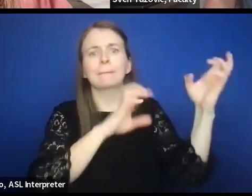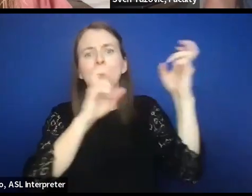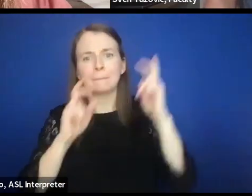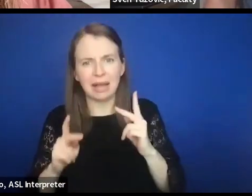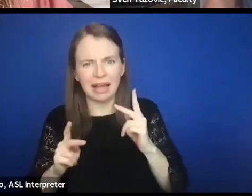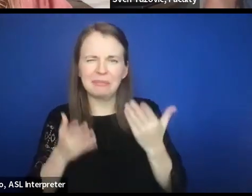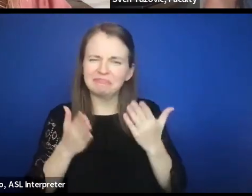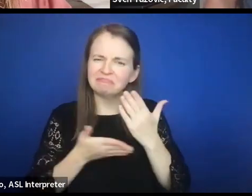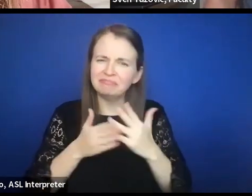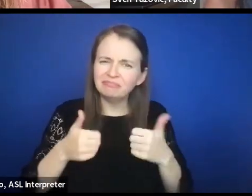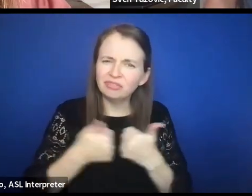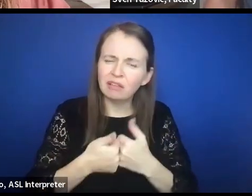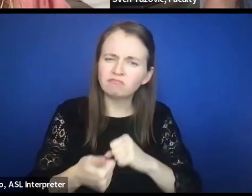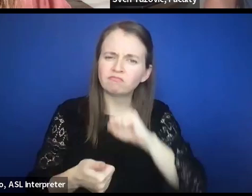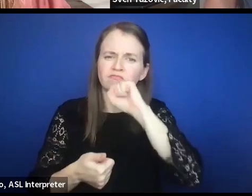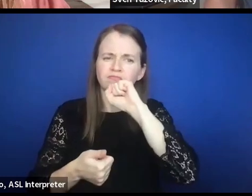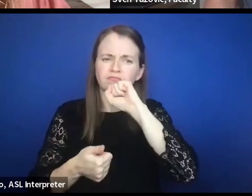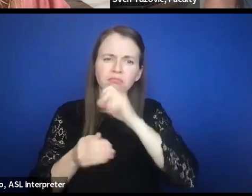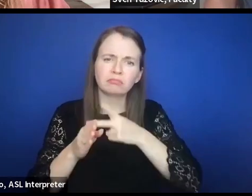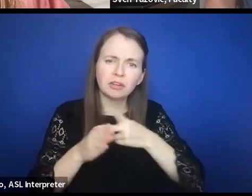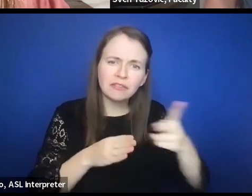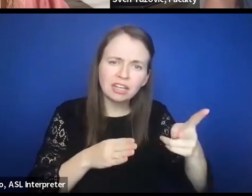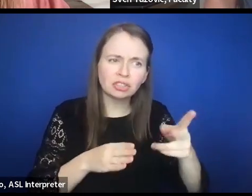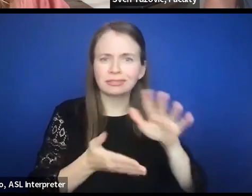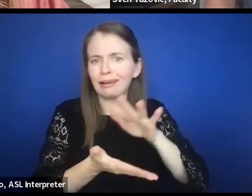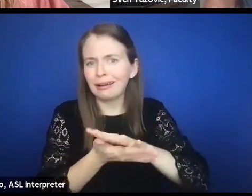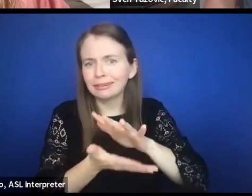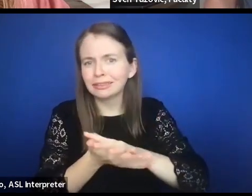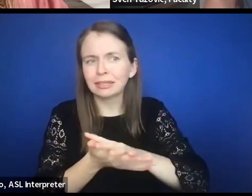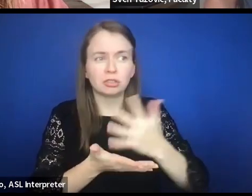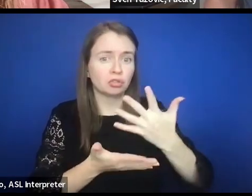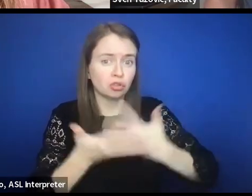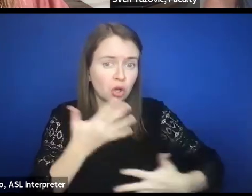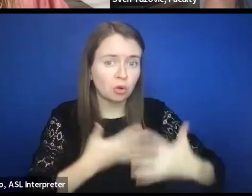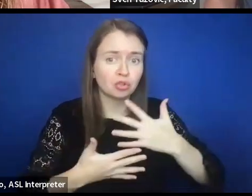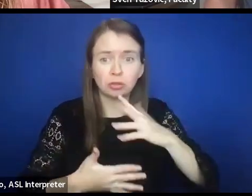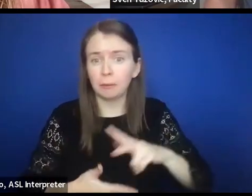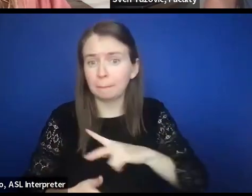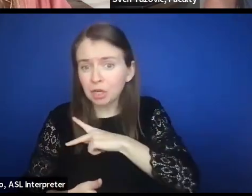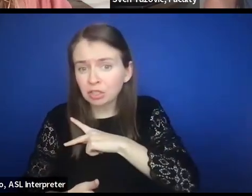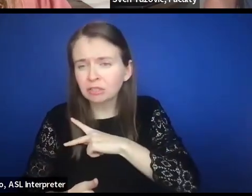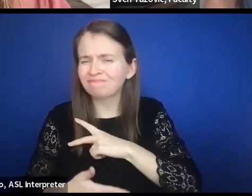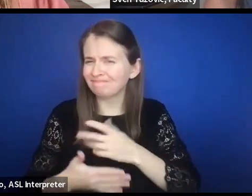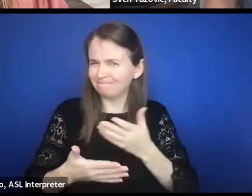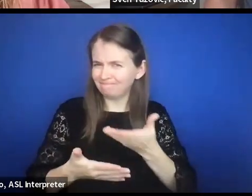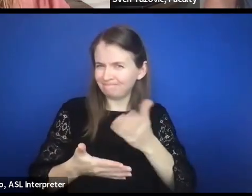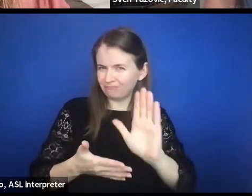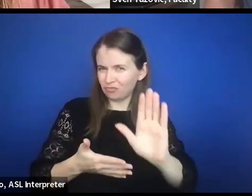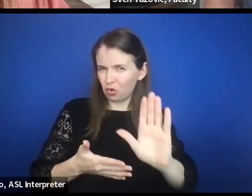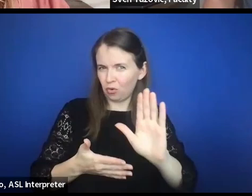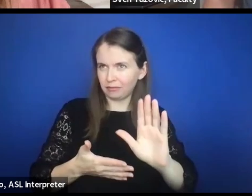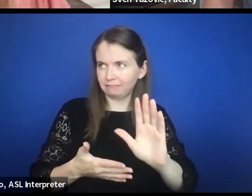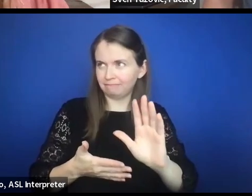sure there are maybe challenges that we are facing, can be like professional, academically, social, personal. How was for you coming